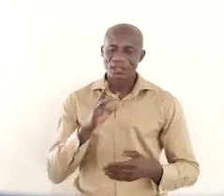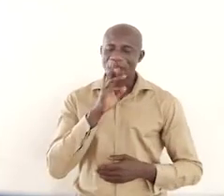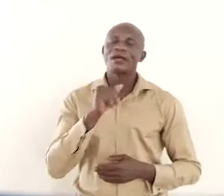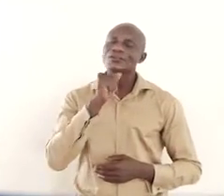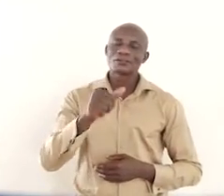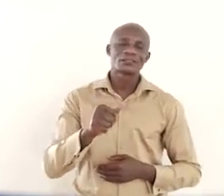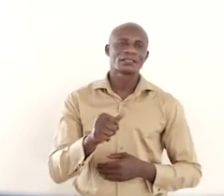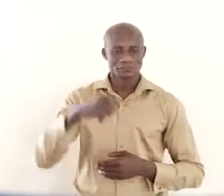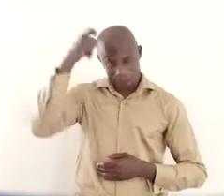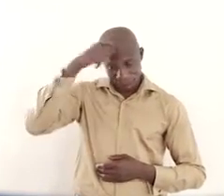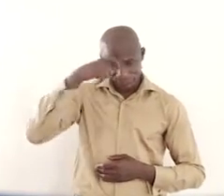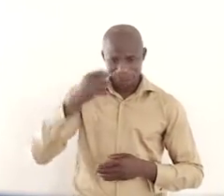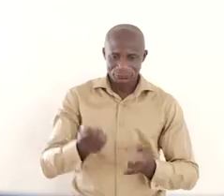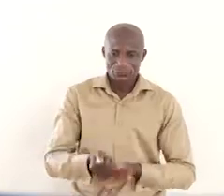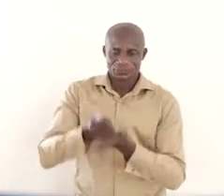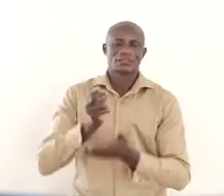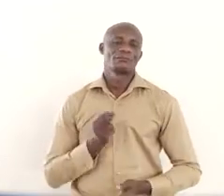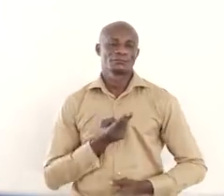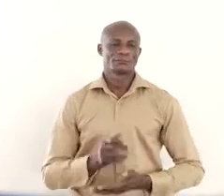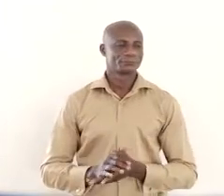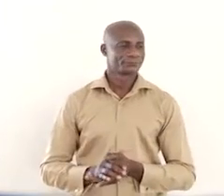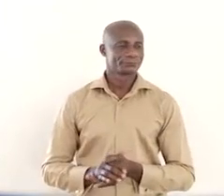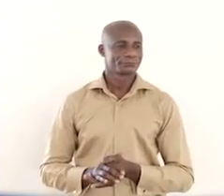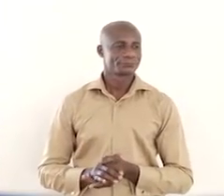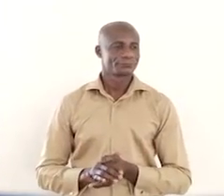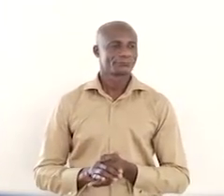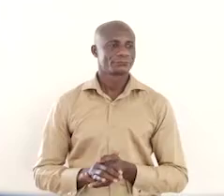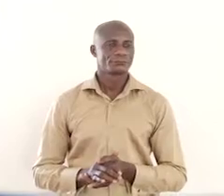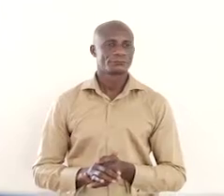are very dull. They can't link it. Help us link it, Leslie.